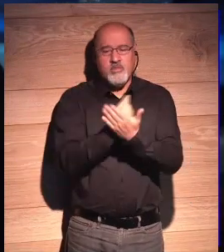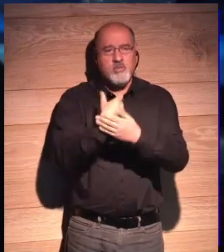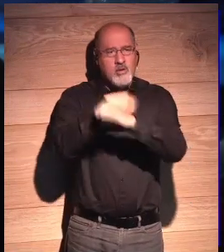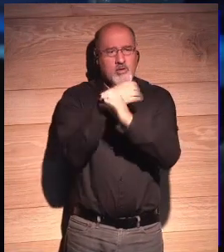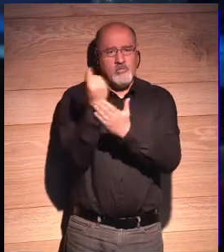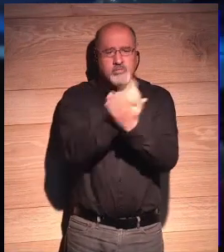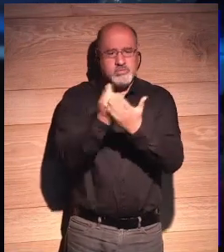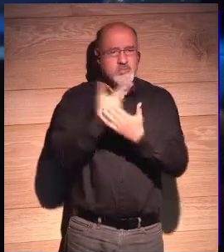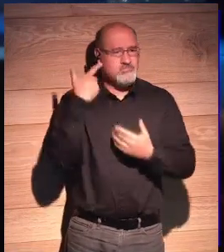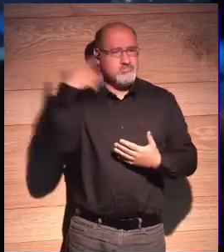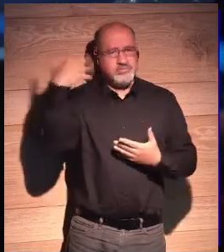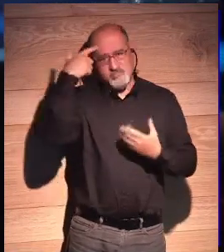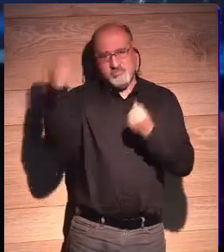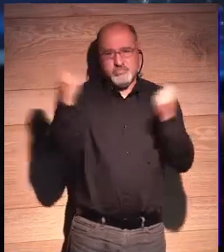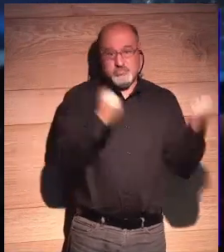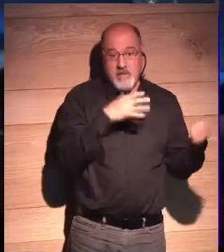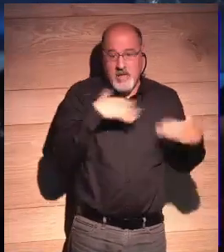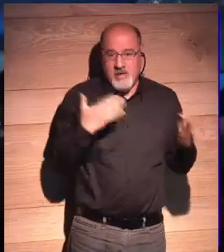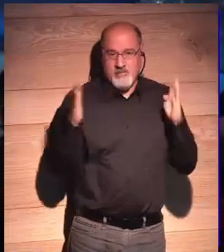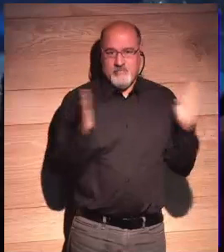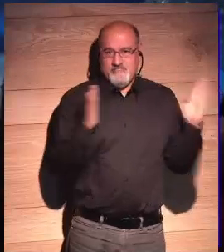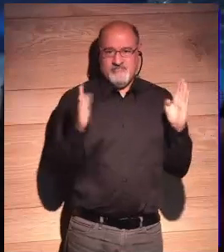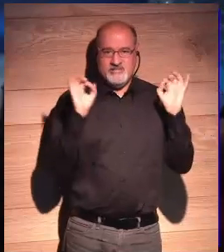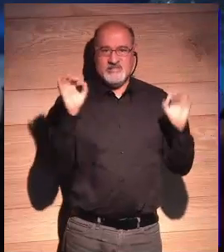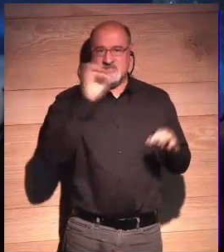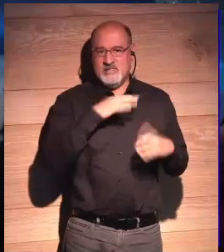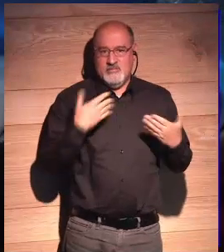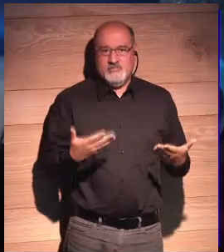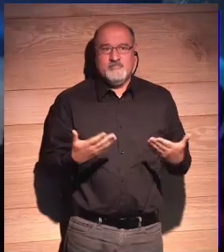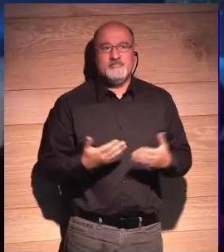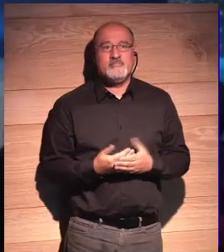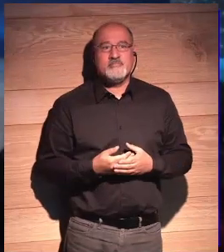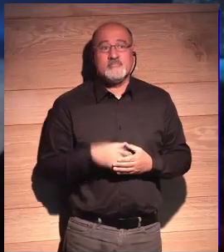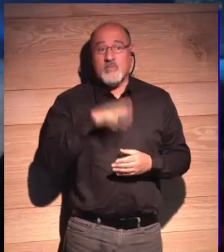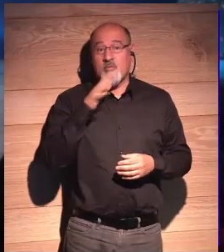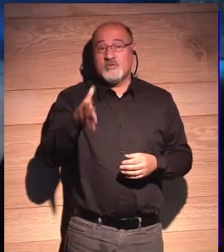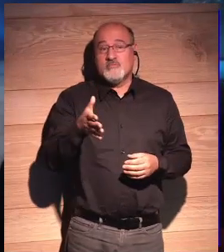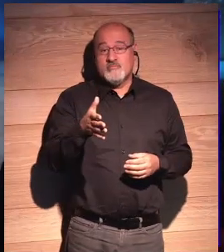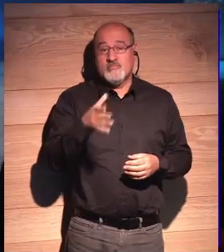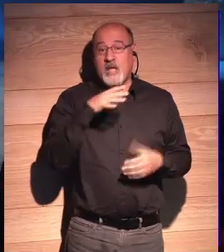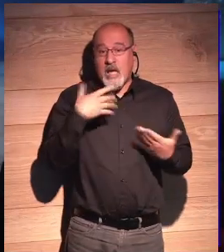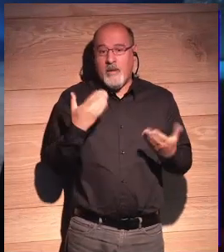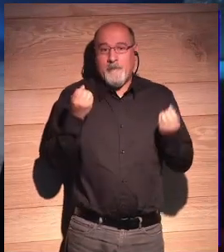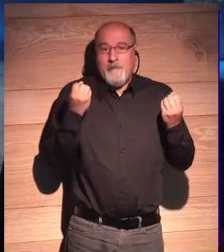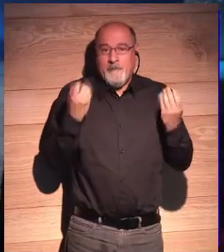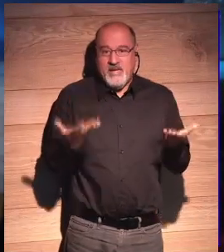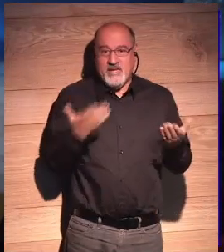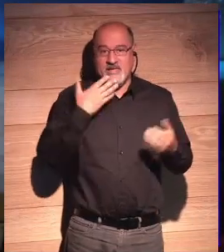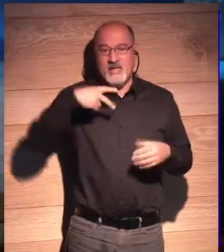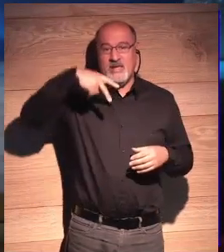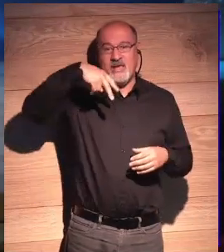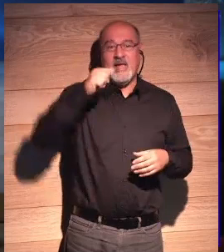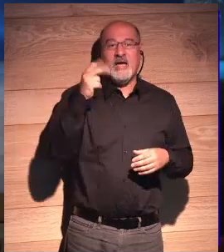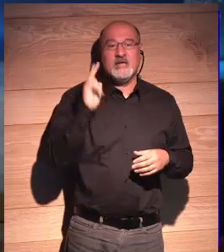I don't think he needs any introduction. He's one of the top contemporary comic book authors, and it